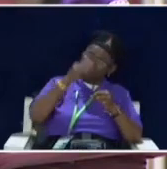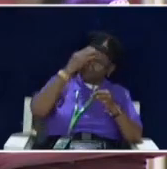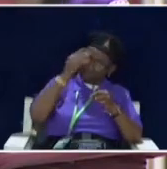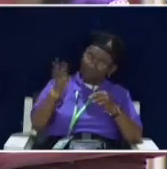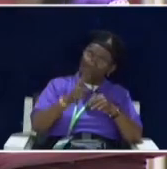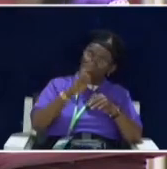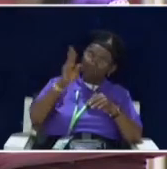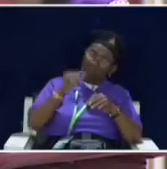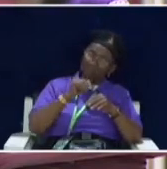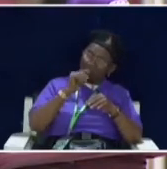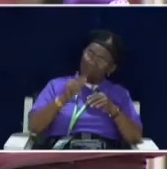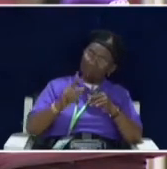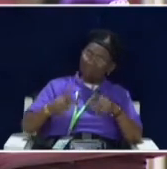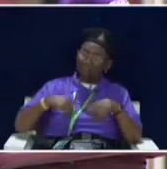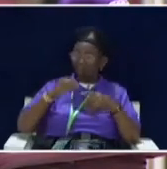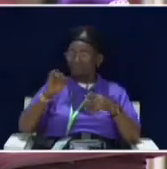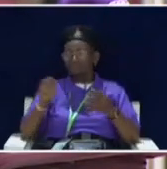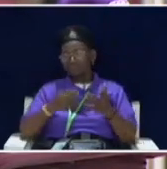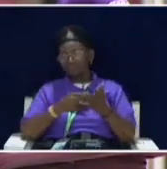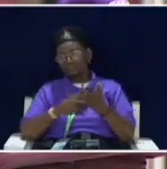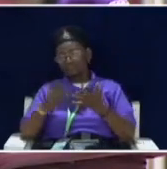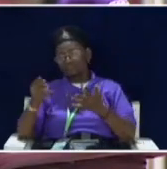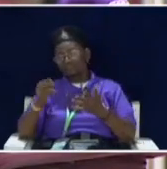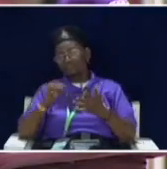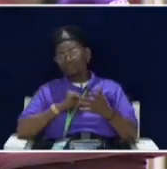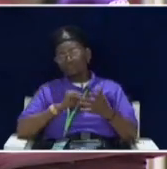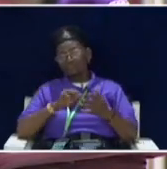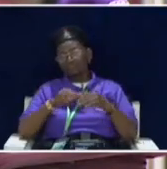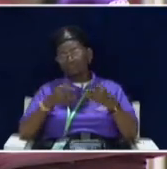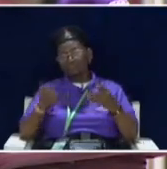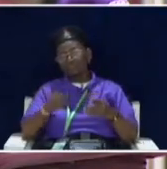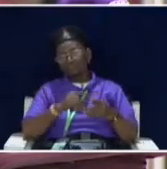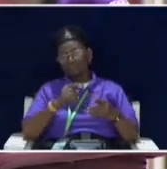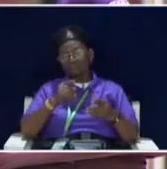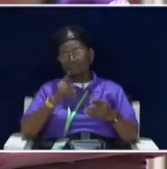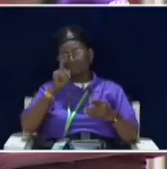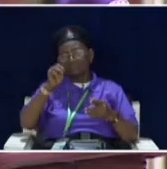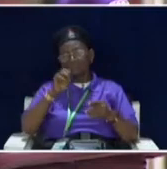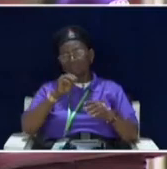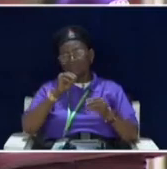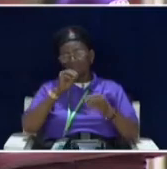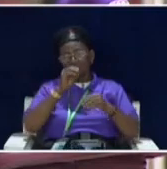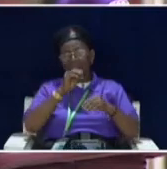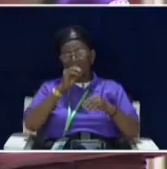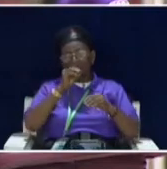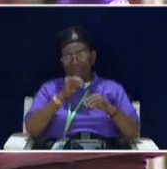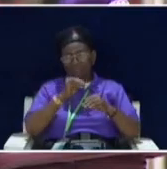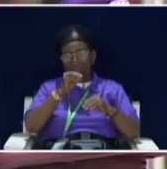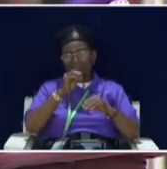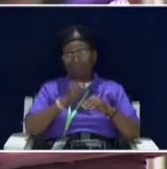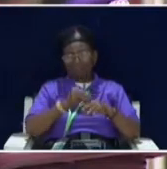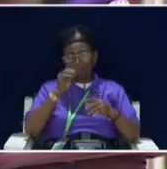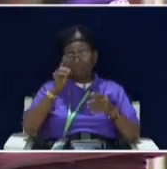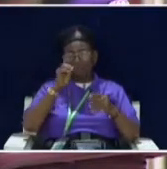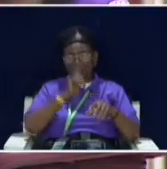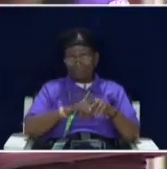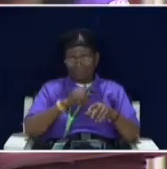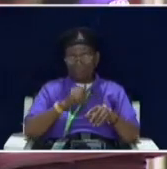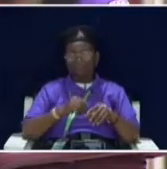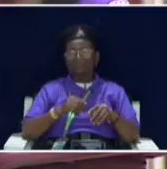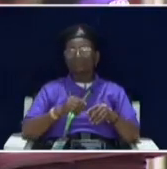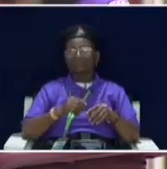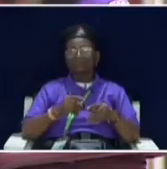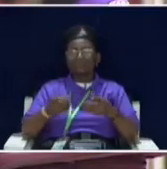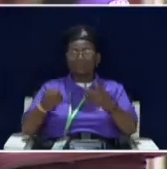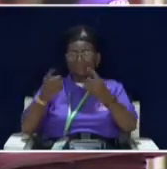holy, I'm giving you one more chance. Come and surrender your life